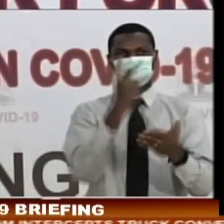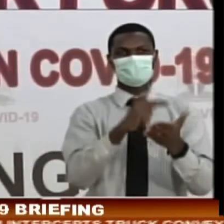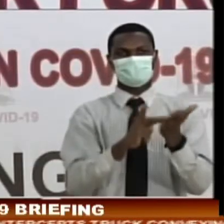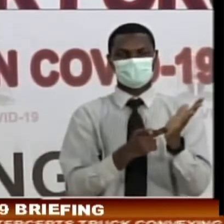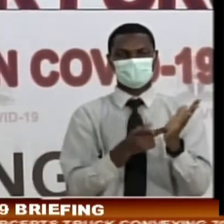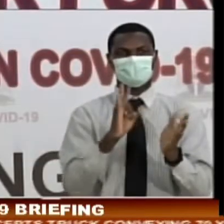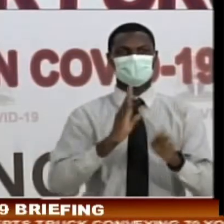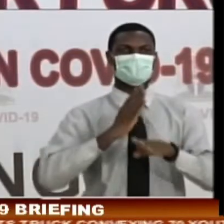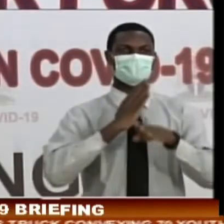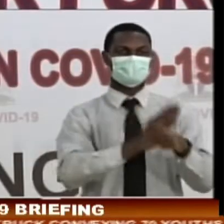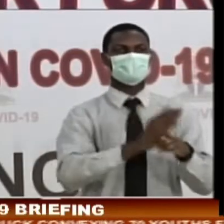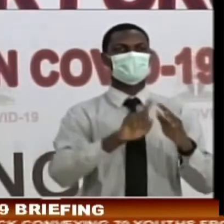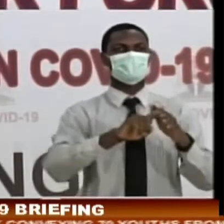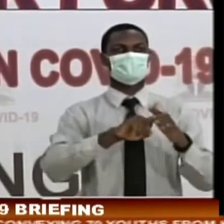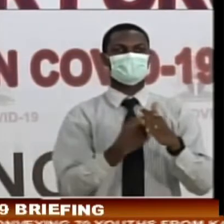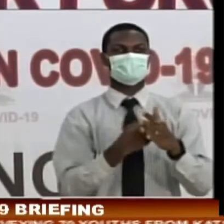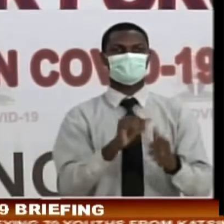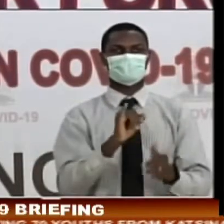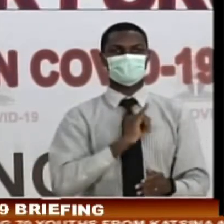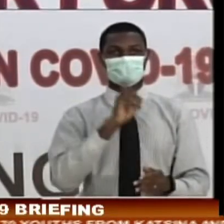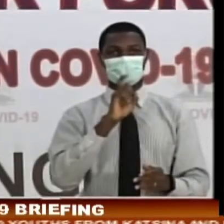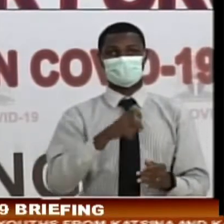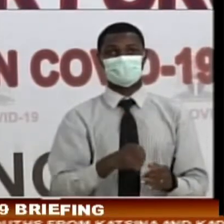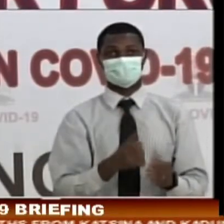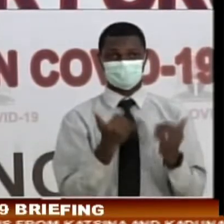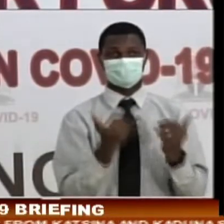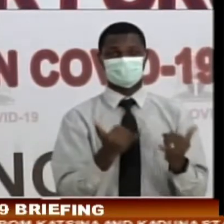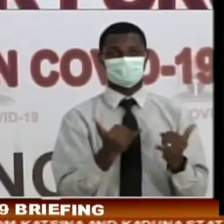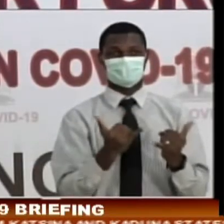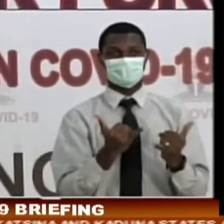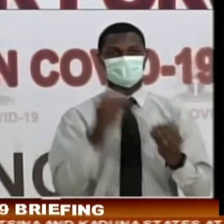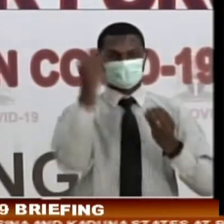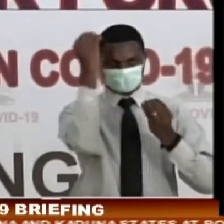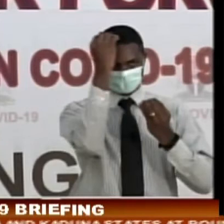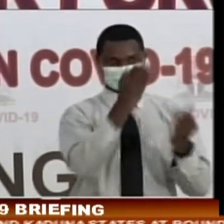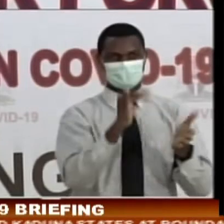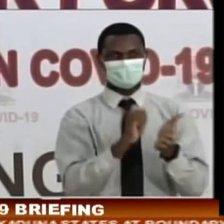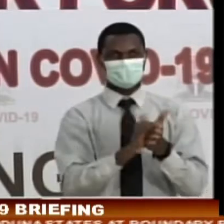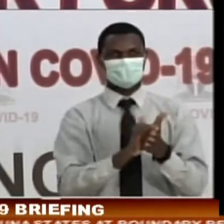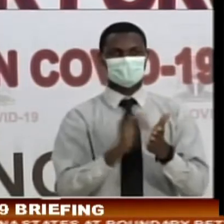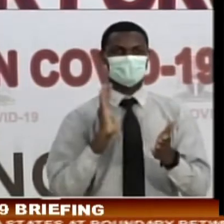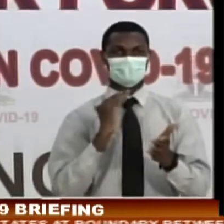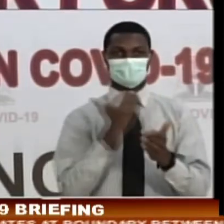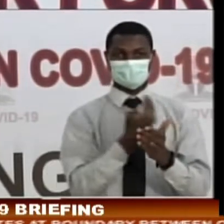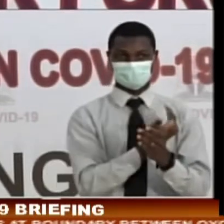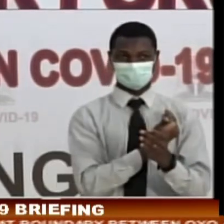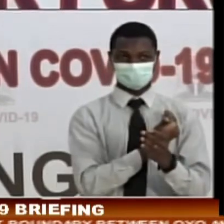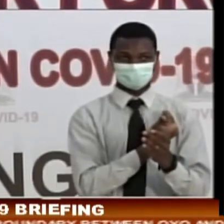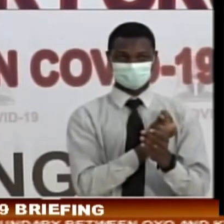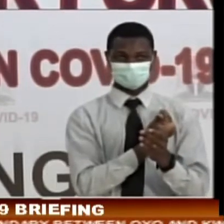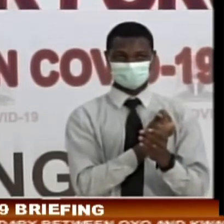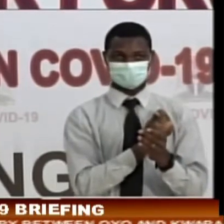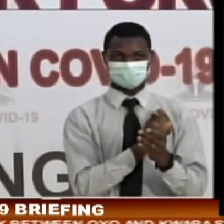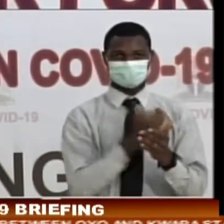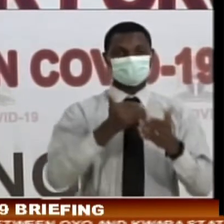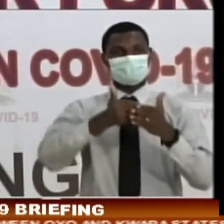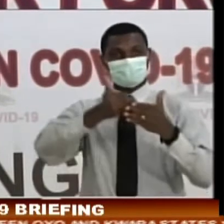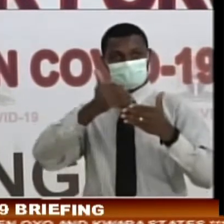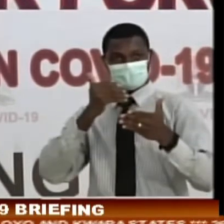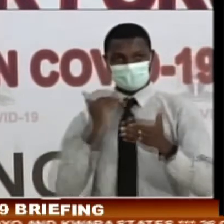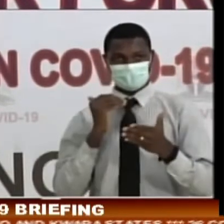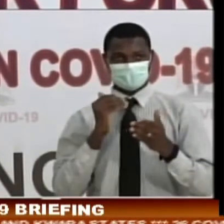commences I must however state that our initial evaluation Point firmly in the direction